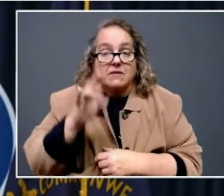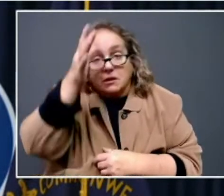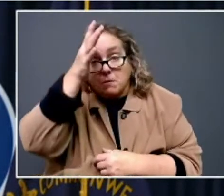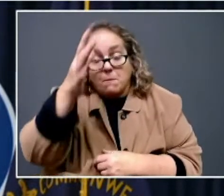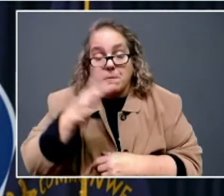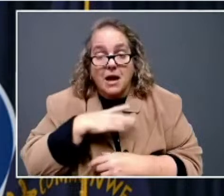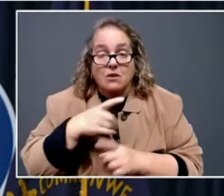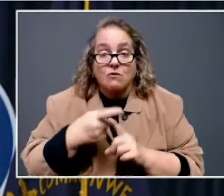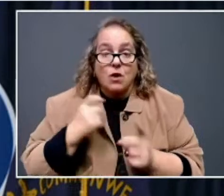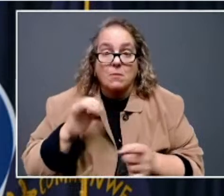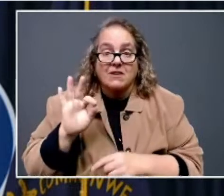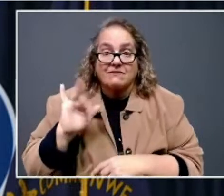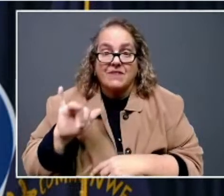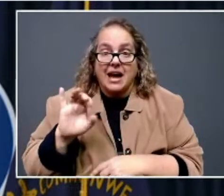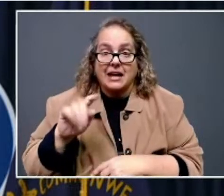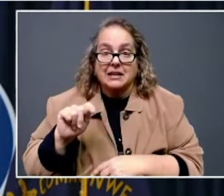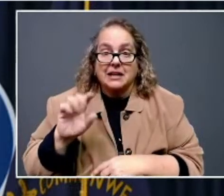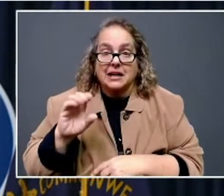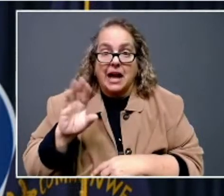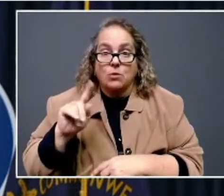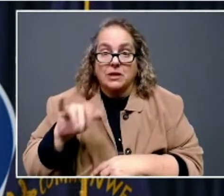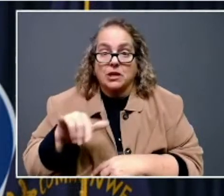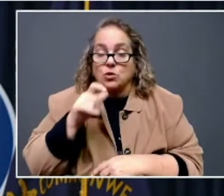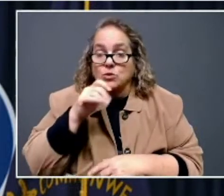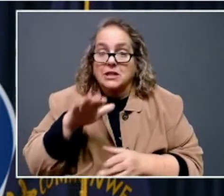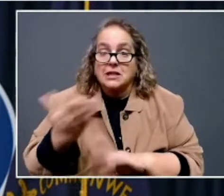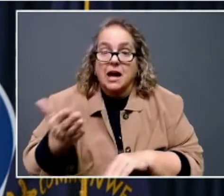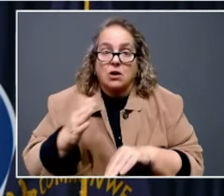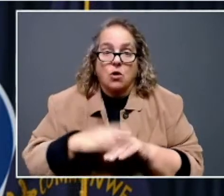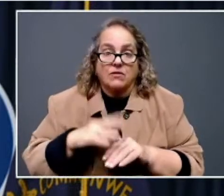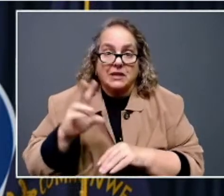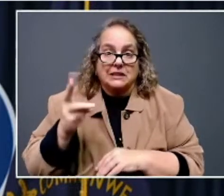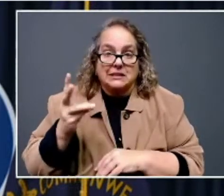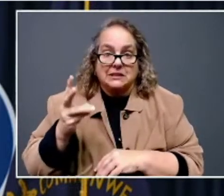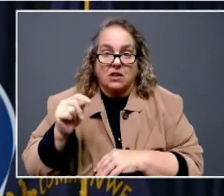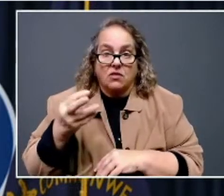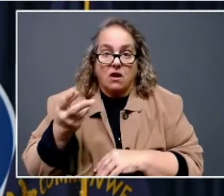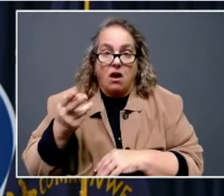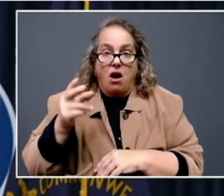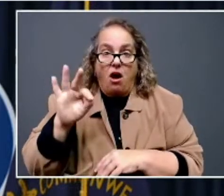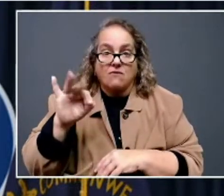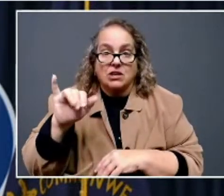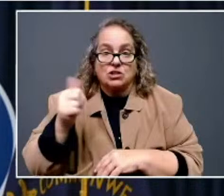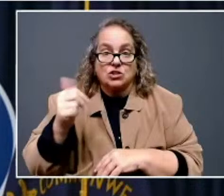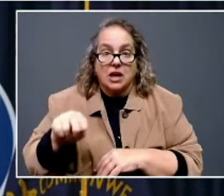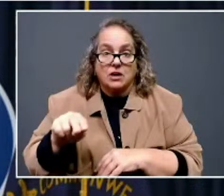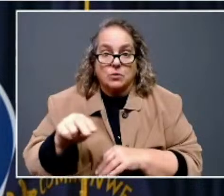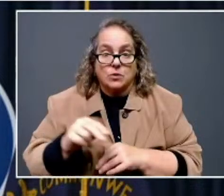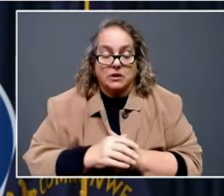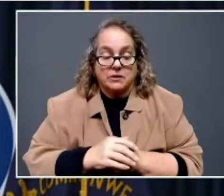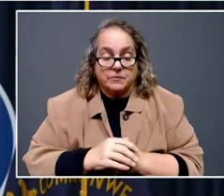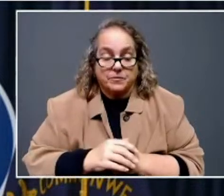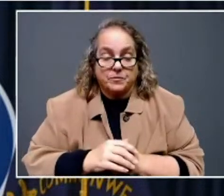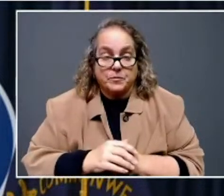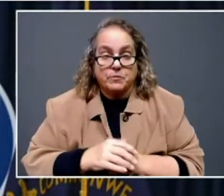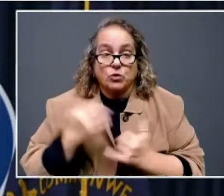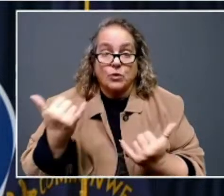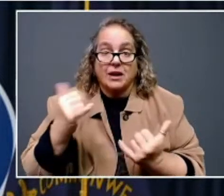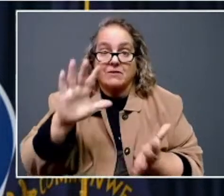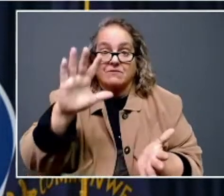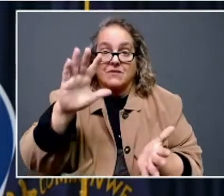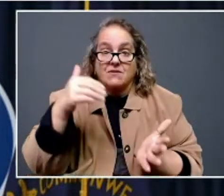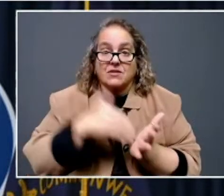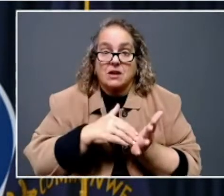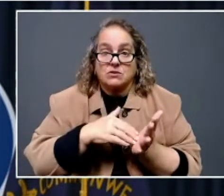from Fayette County who died on the 6th of January. Today, 5,049 new